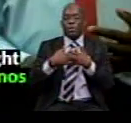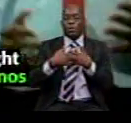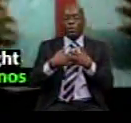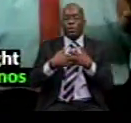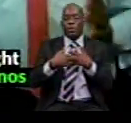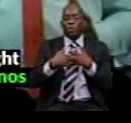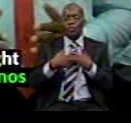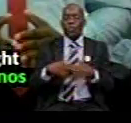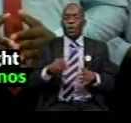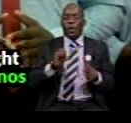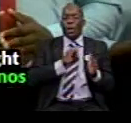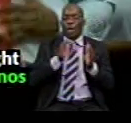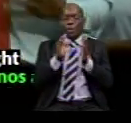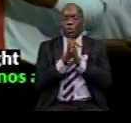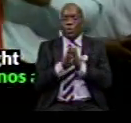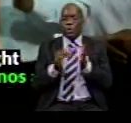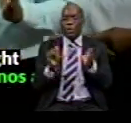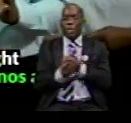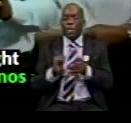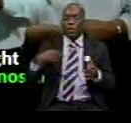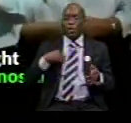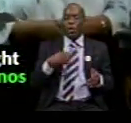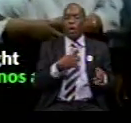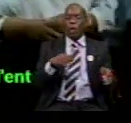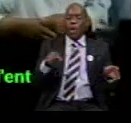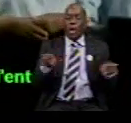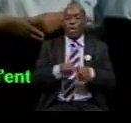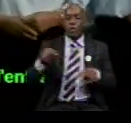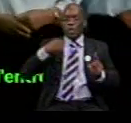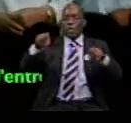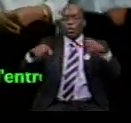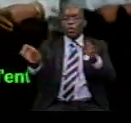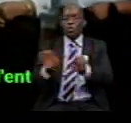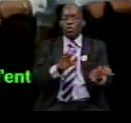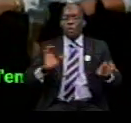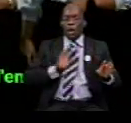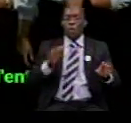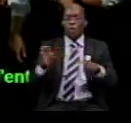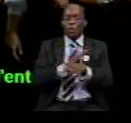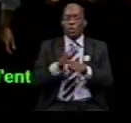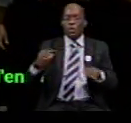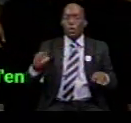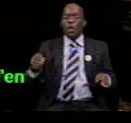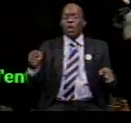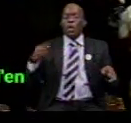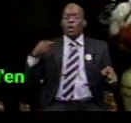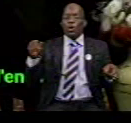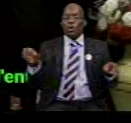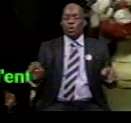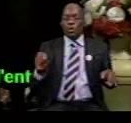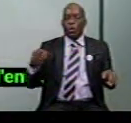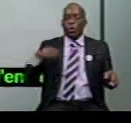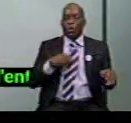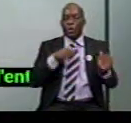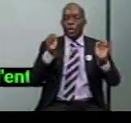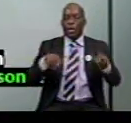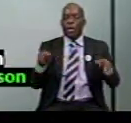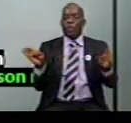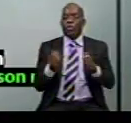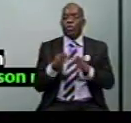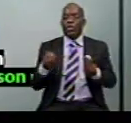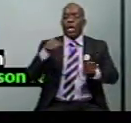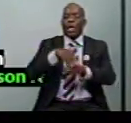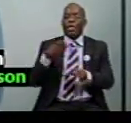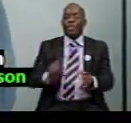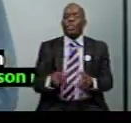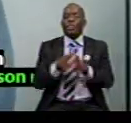return. I pray that we'll get our business straight so we can all meet at the gate. I